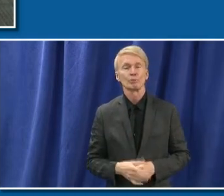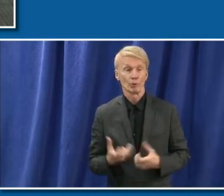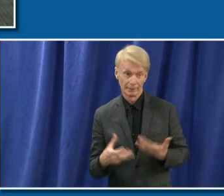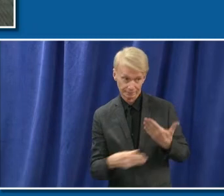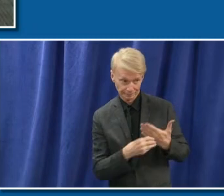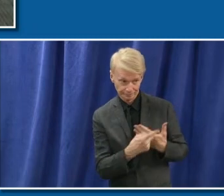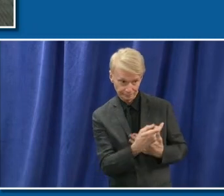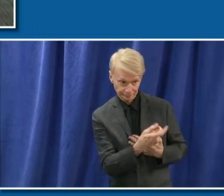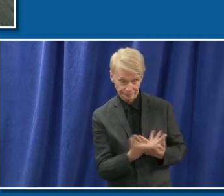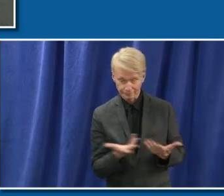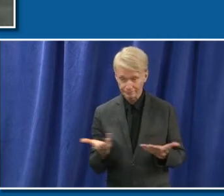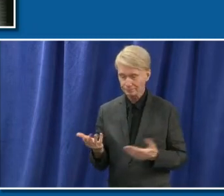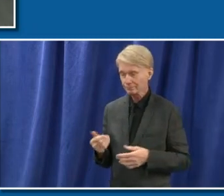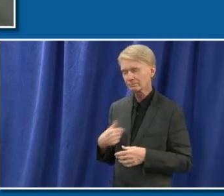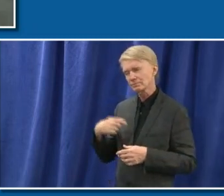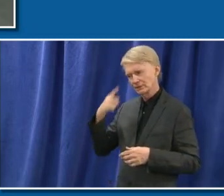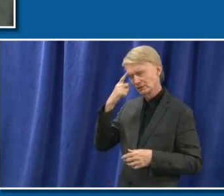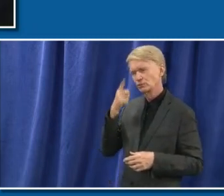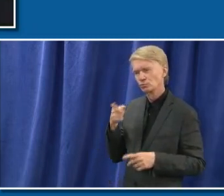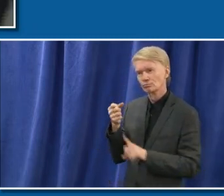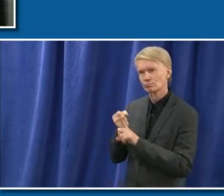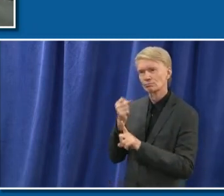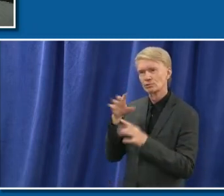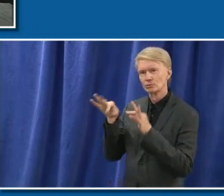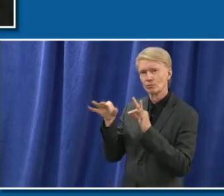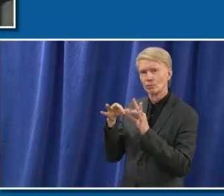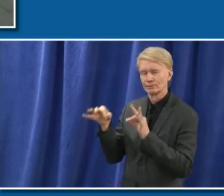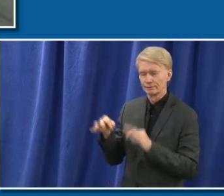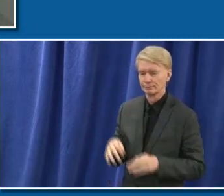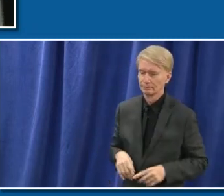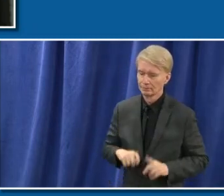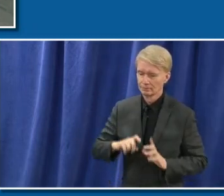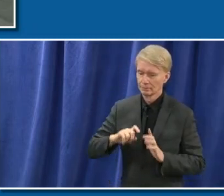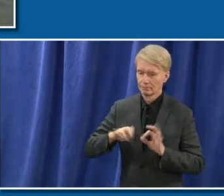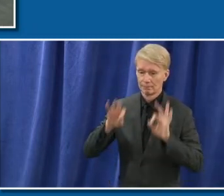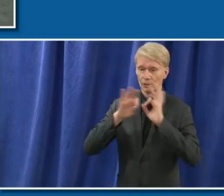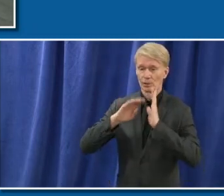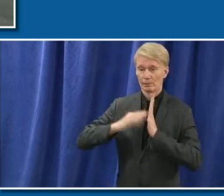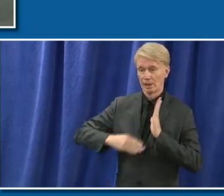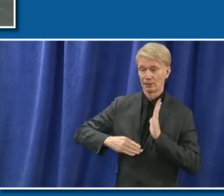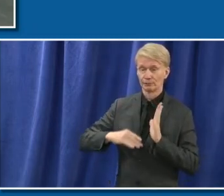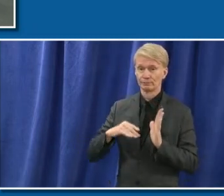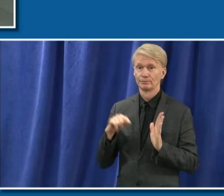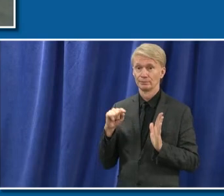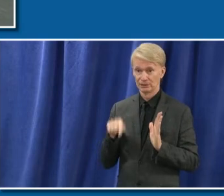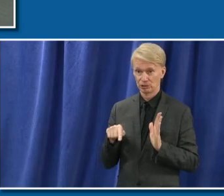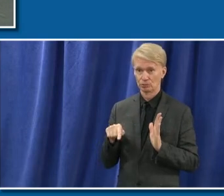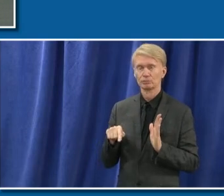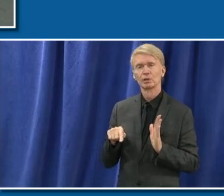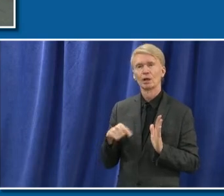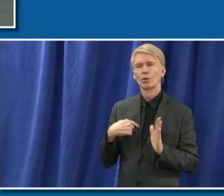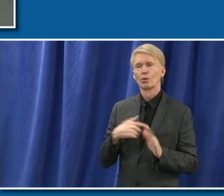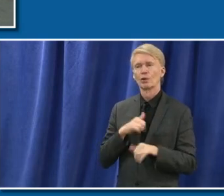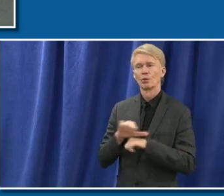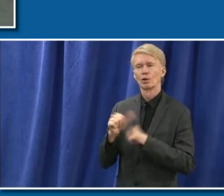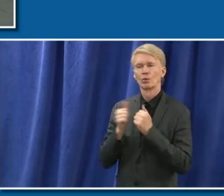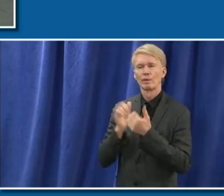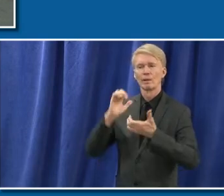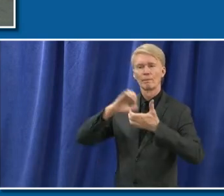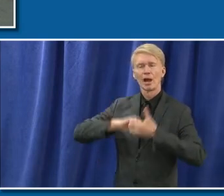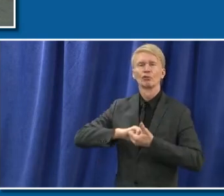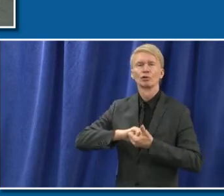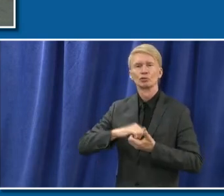add to that part? No, I think you hit it. The key piece for us is working with our partner agencies